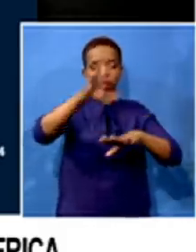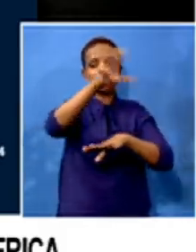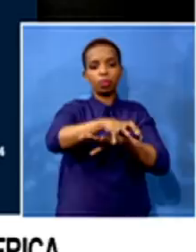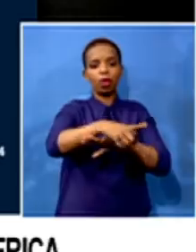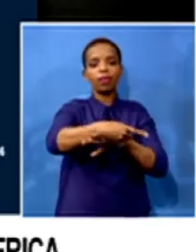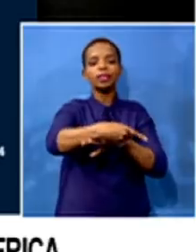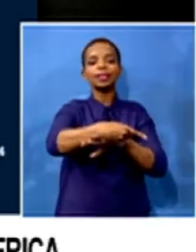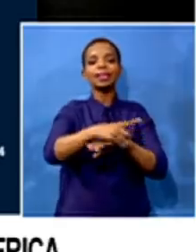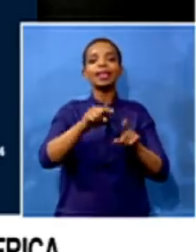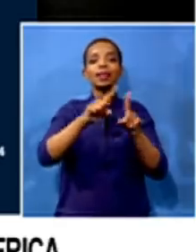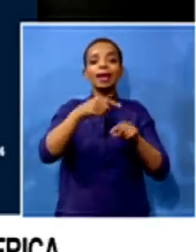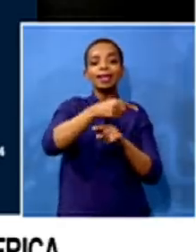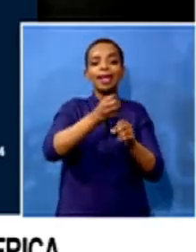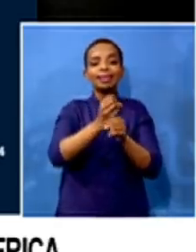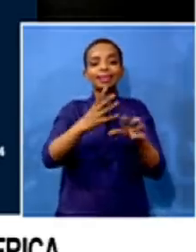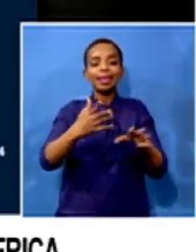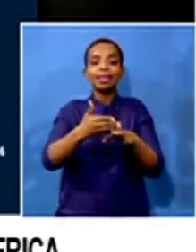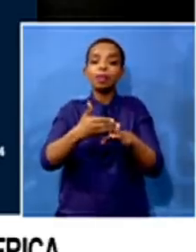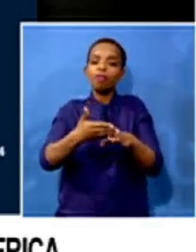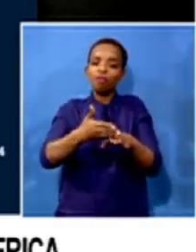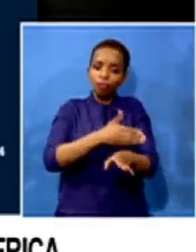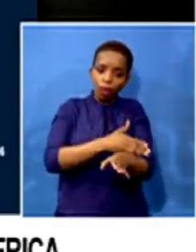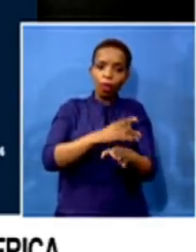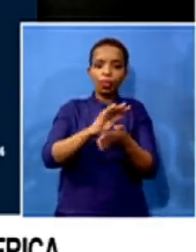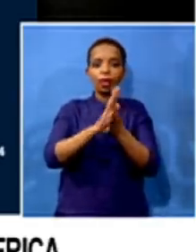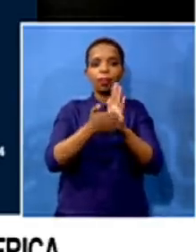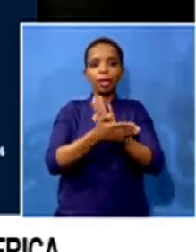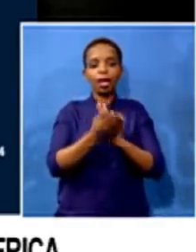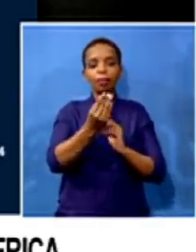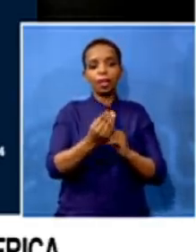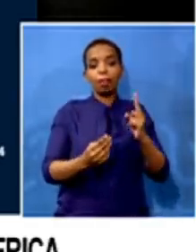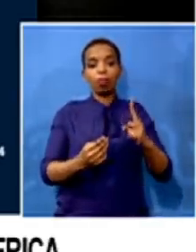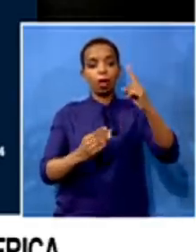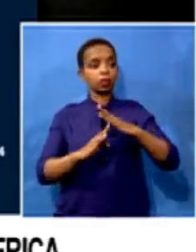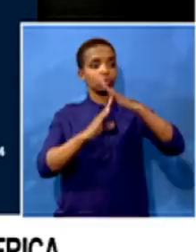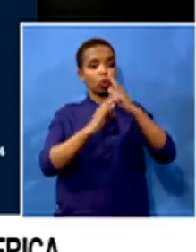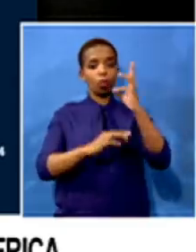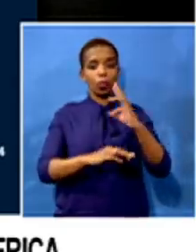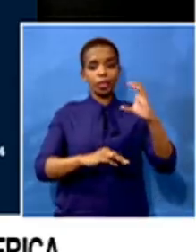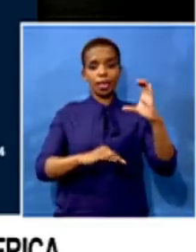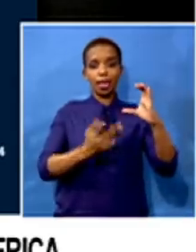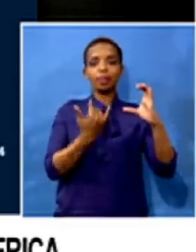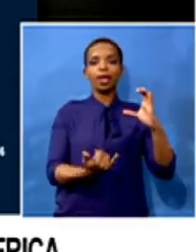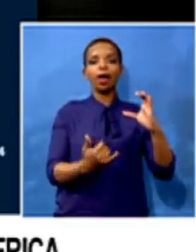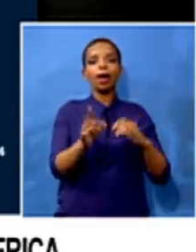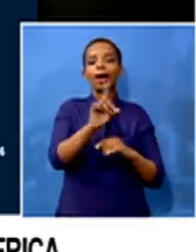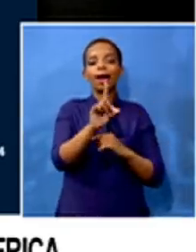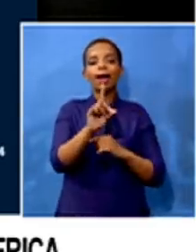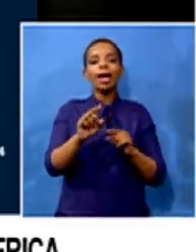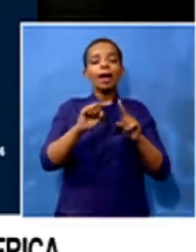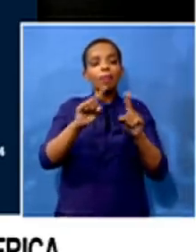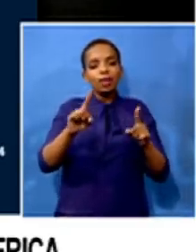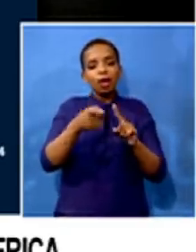actually started even before they became the number one province in terms of the cases. If you looked at the number of cases per